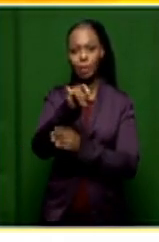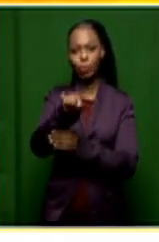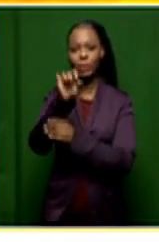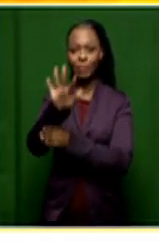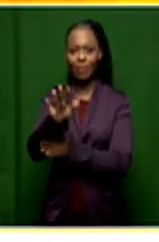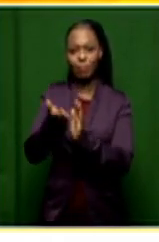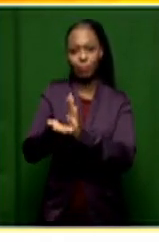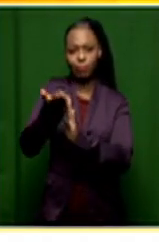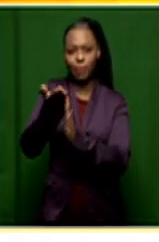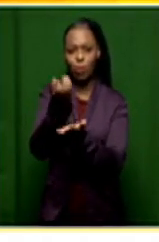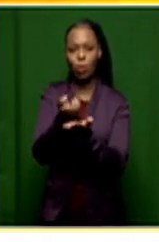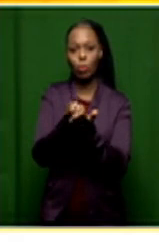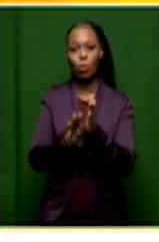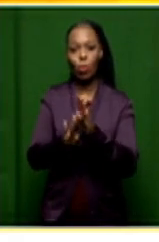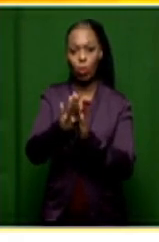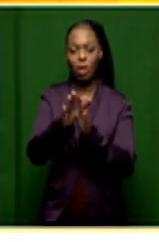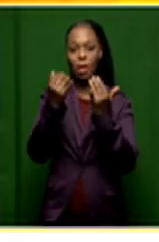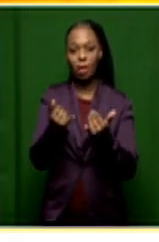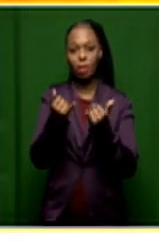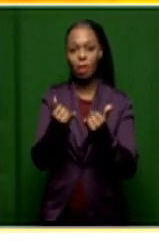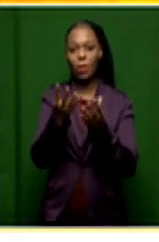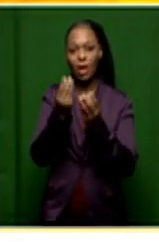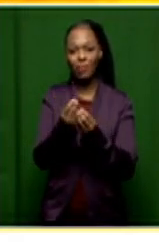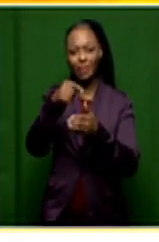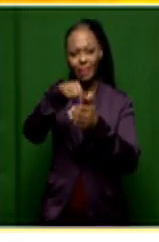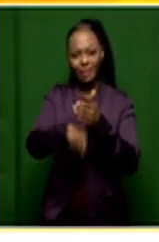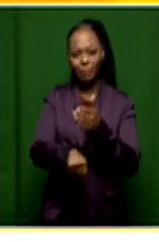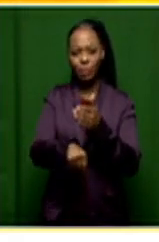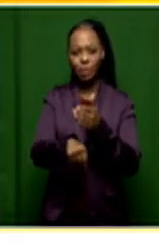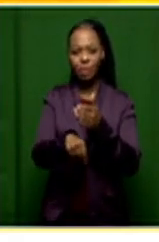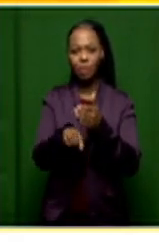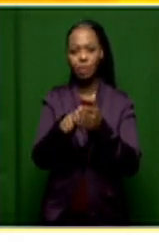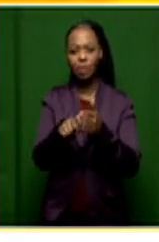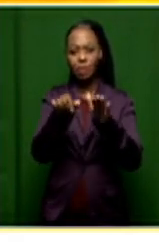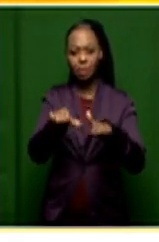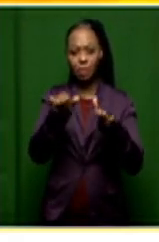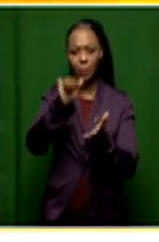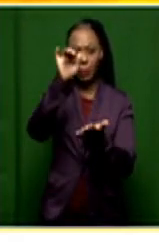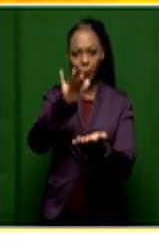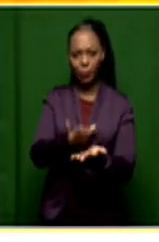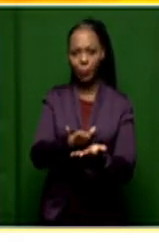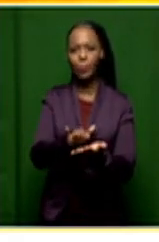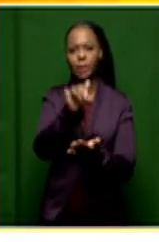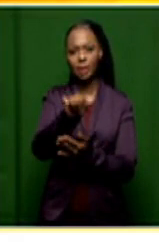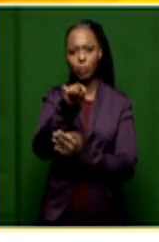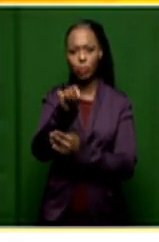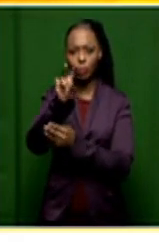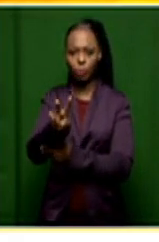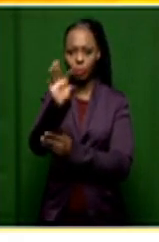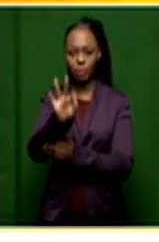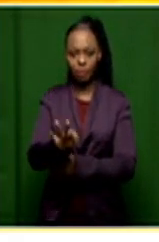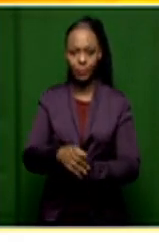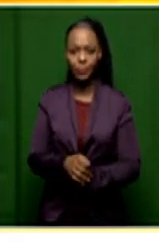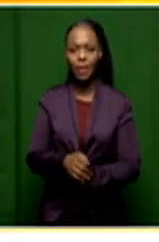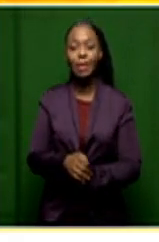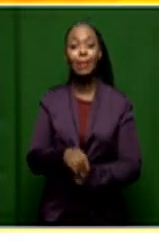13.5% increase in economic growth follows a deep contraction of 16.2% in the second quarter of this year. However,